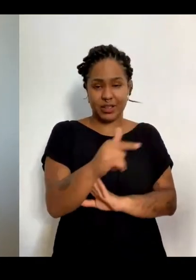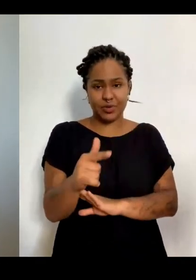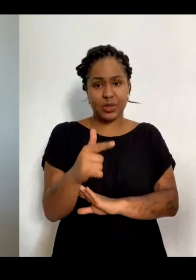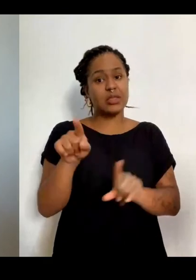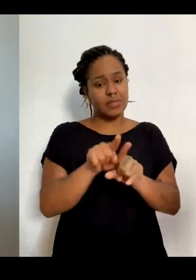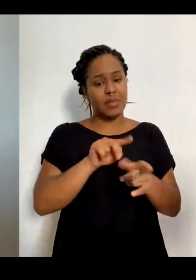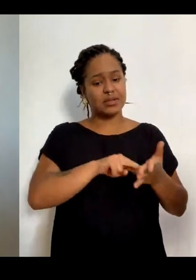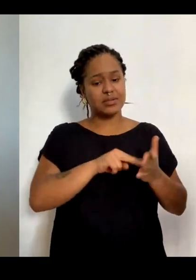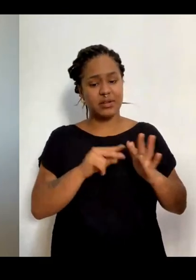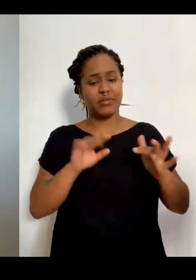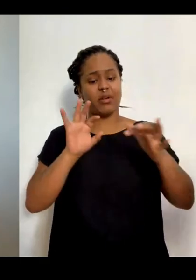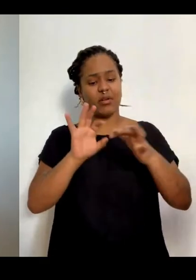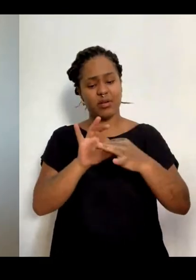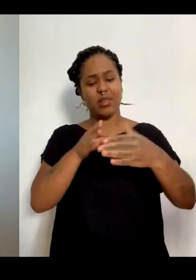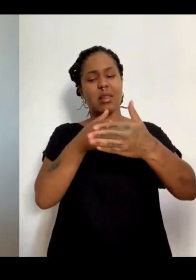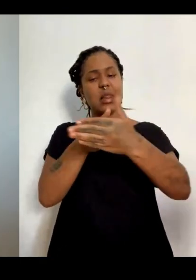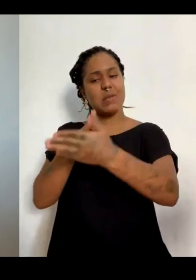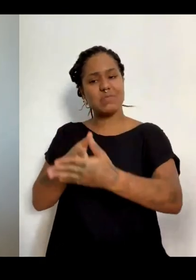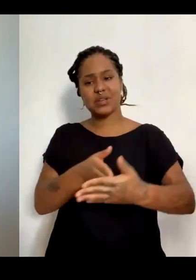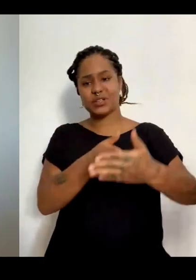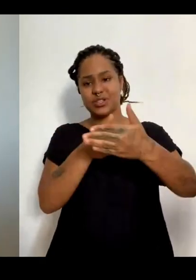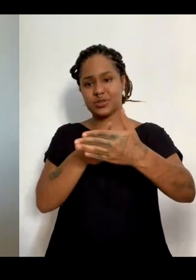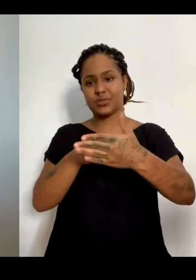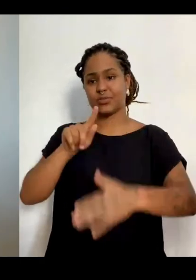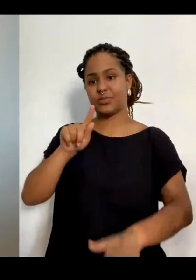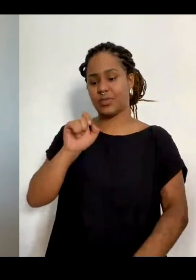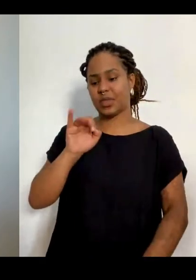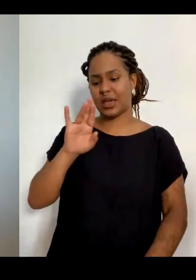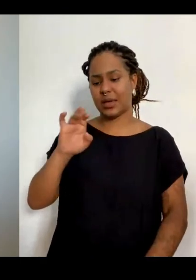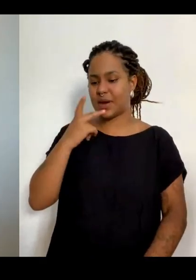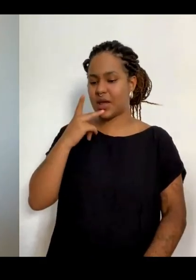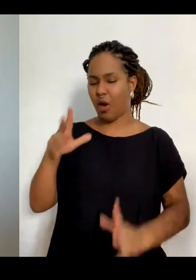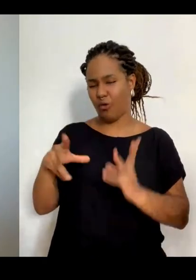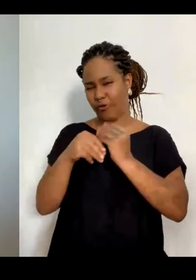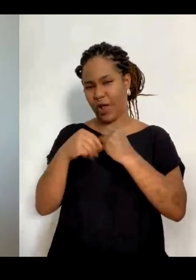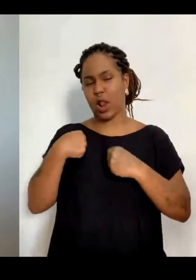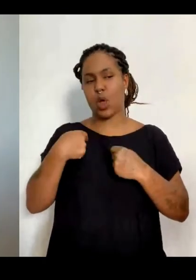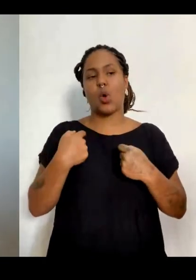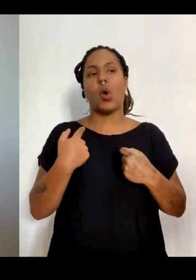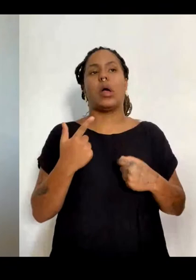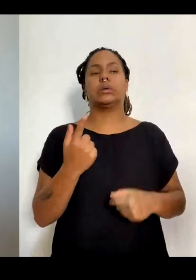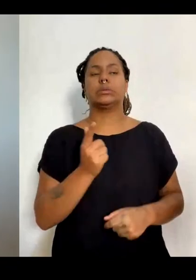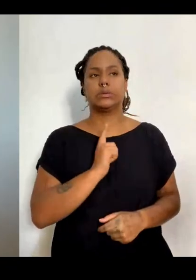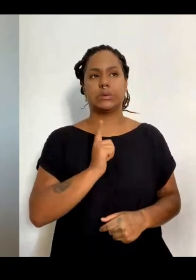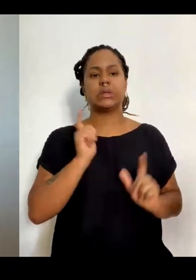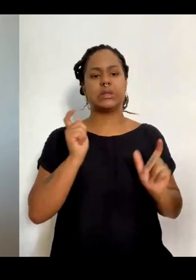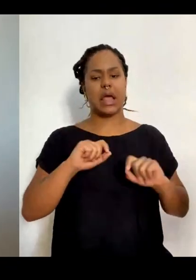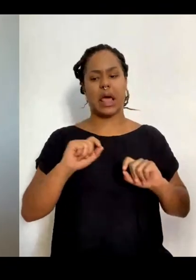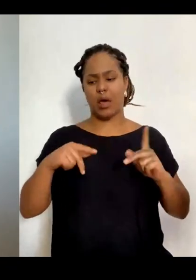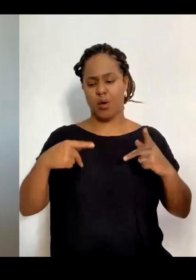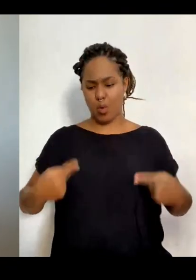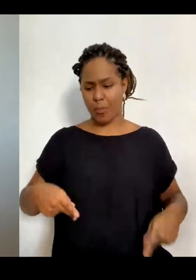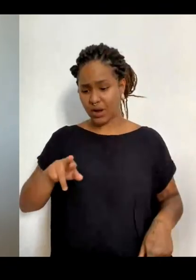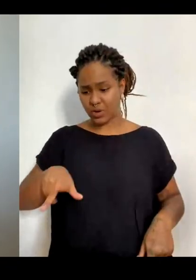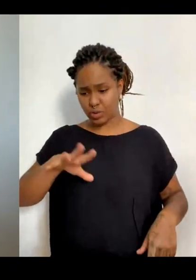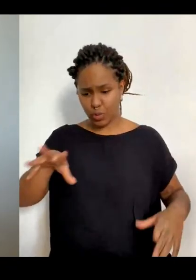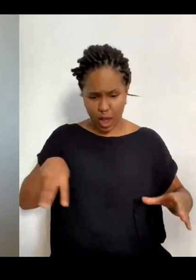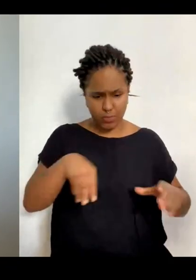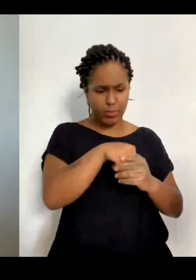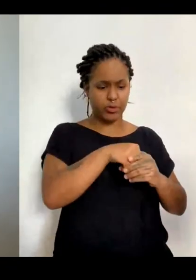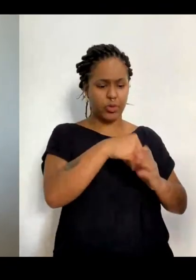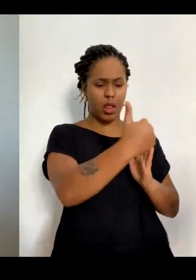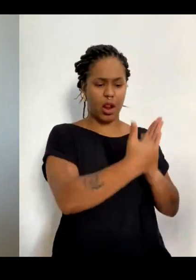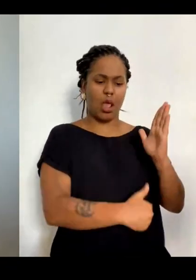non-humans into an existing framework in an into an existing legal framework in order to offer protection